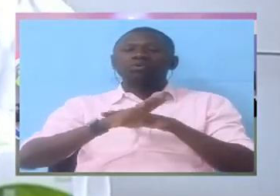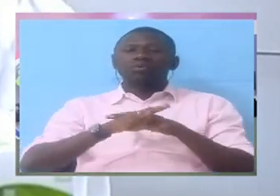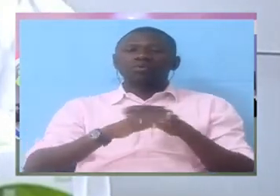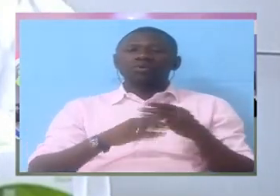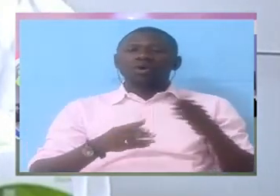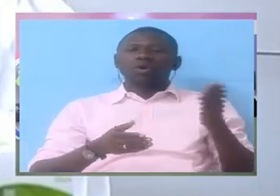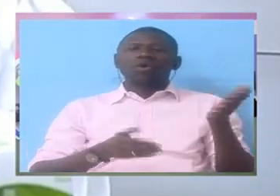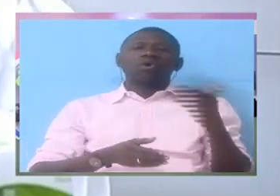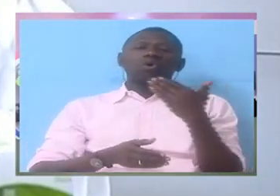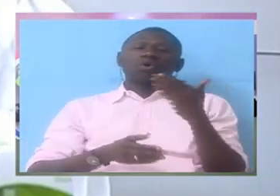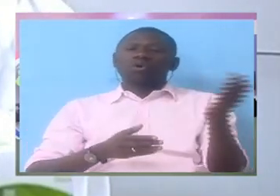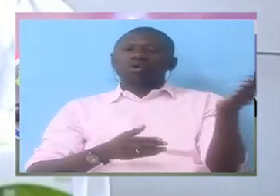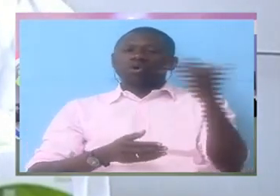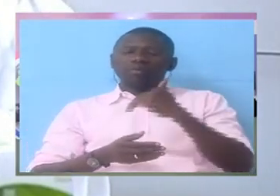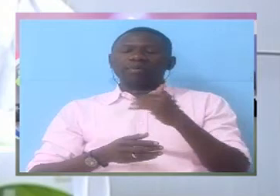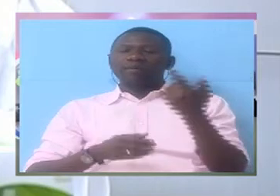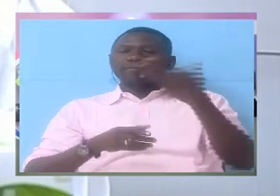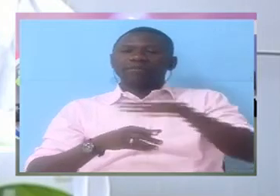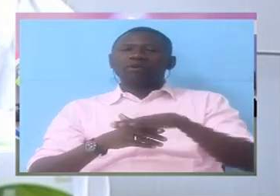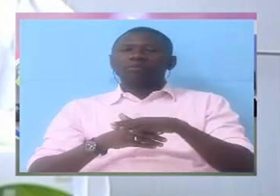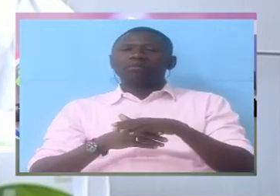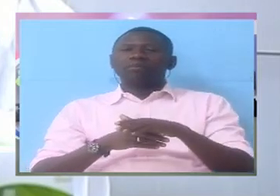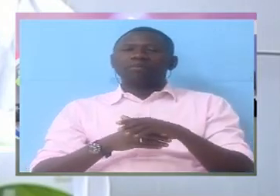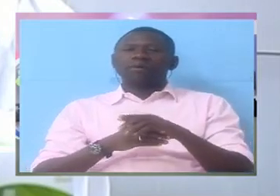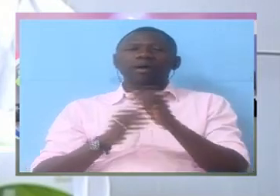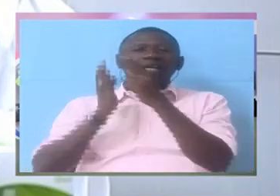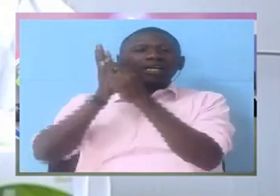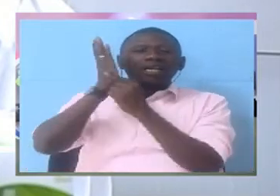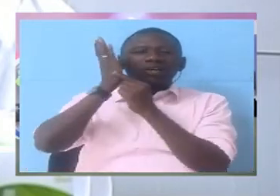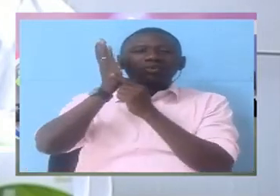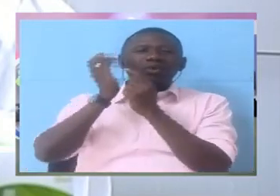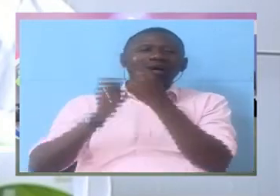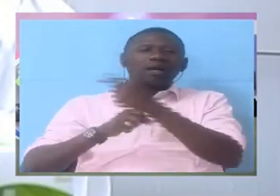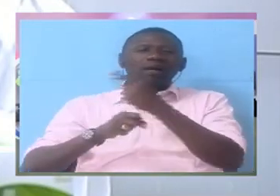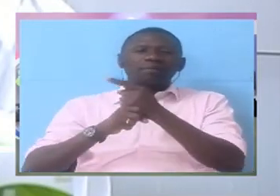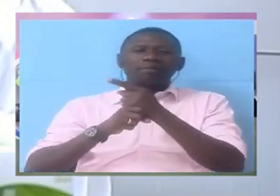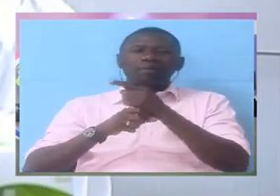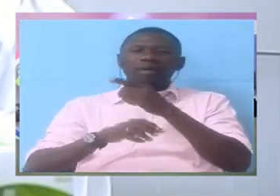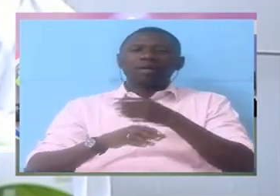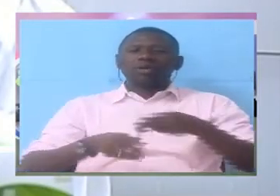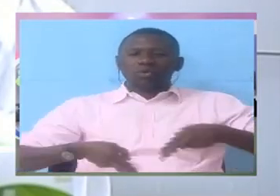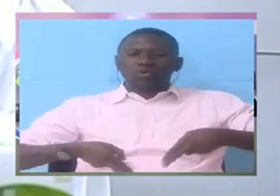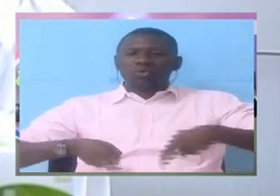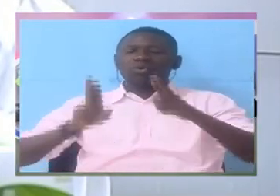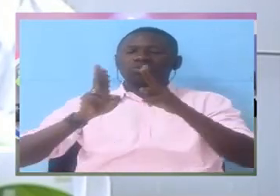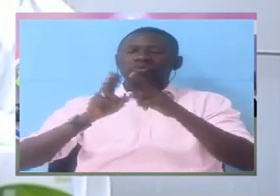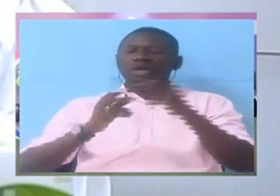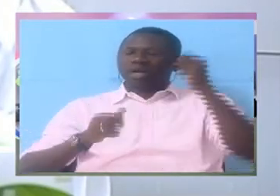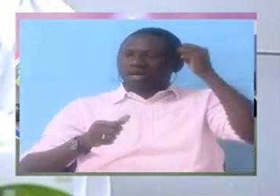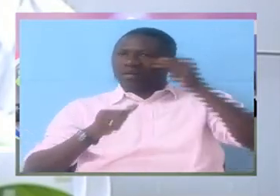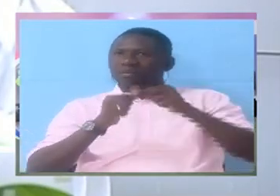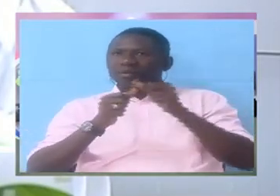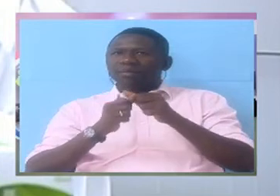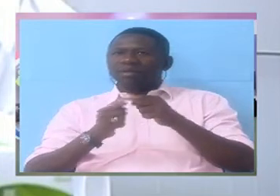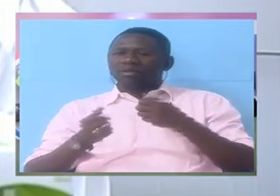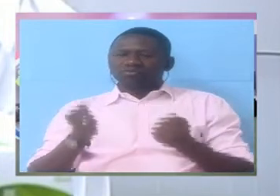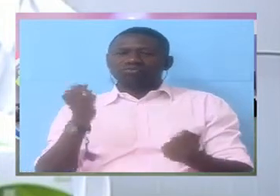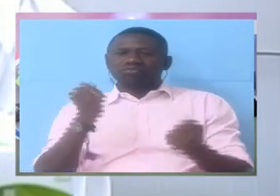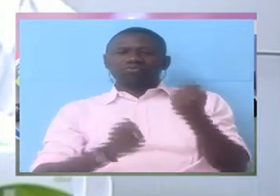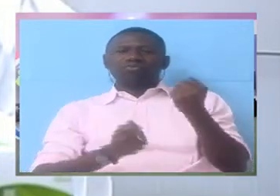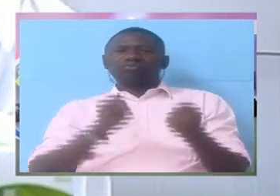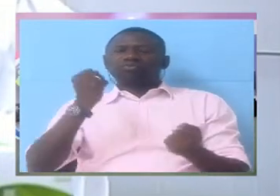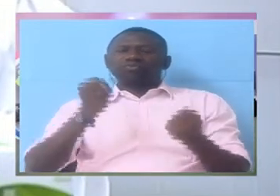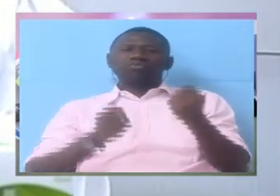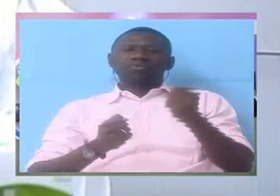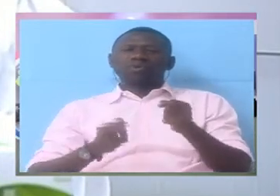utumo kabo Mile 7 silola. I remember it's a 605 Piso. 605. He was driving a 605 Piso, I